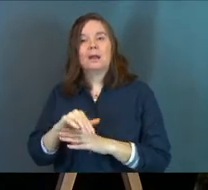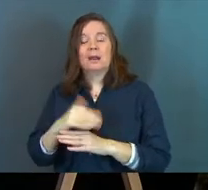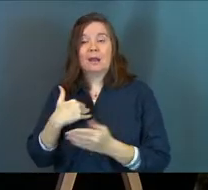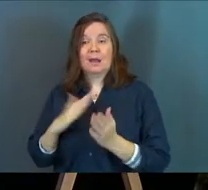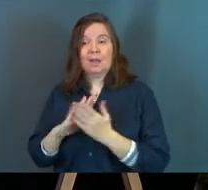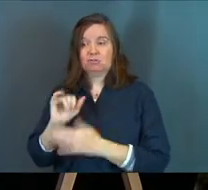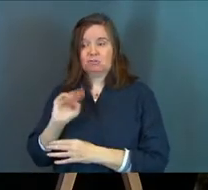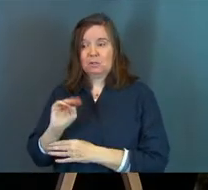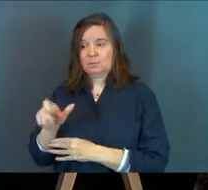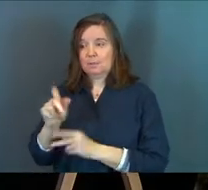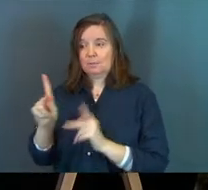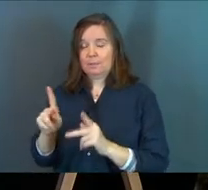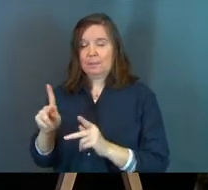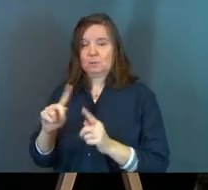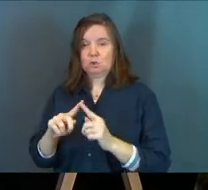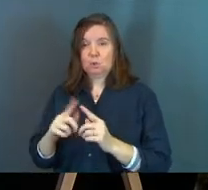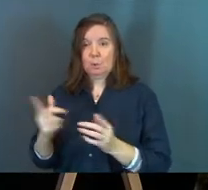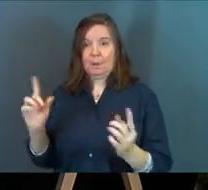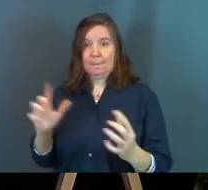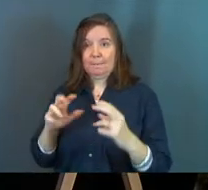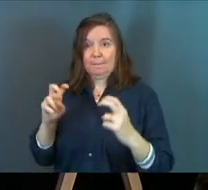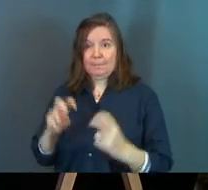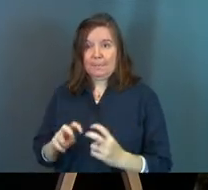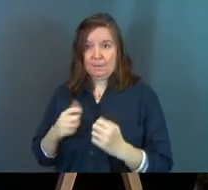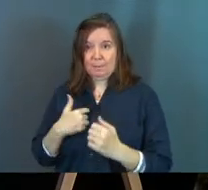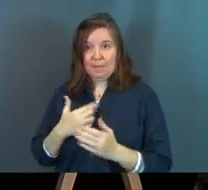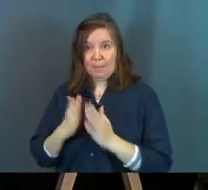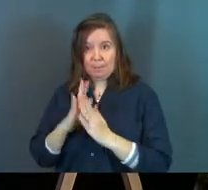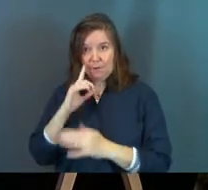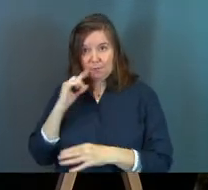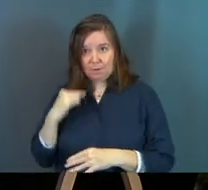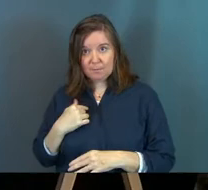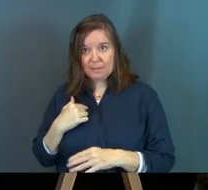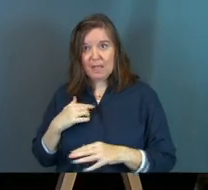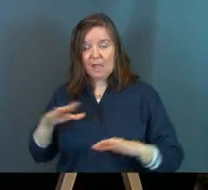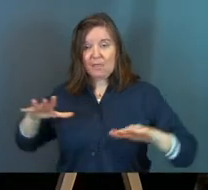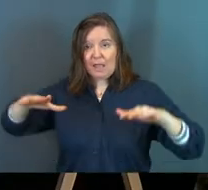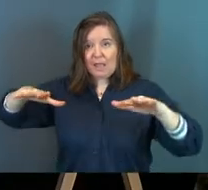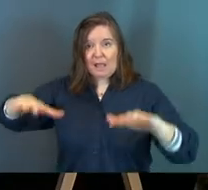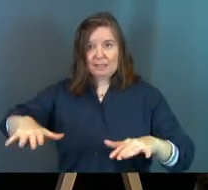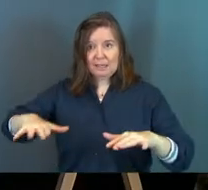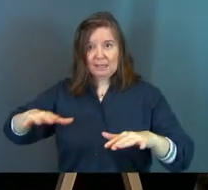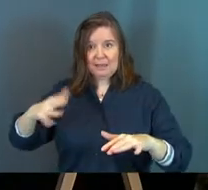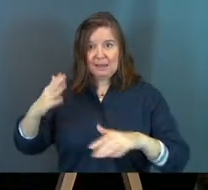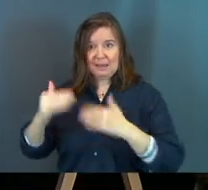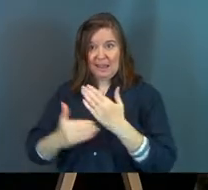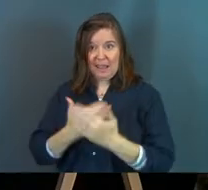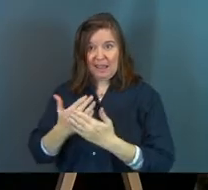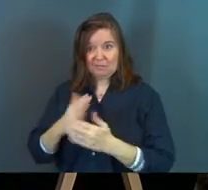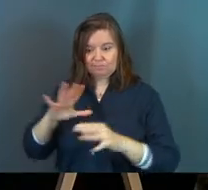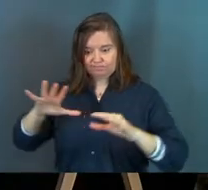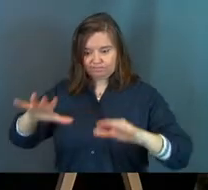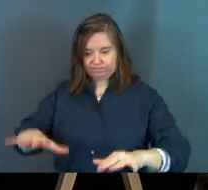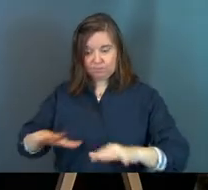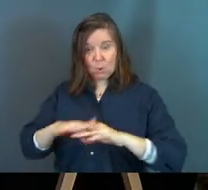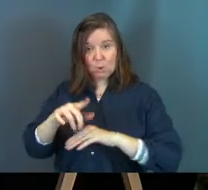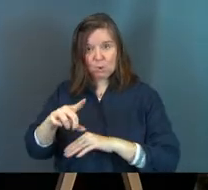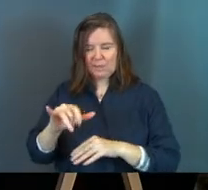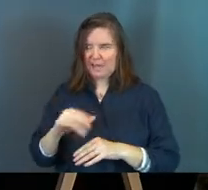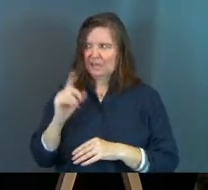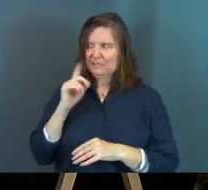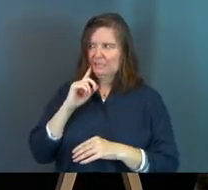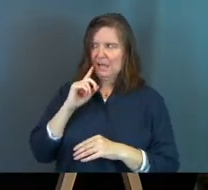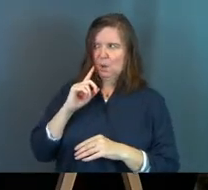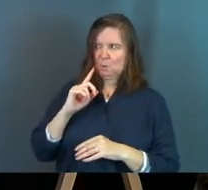I asked Jim and some other people to meet with me and pray over me. And they laid hands on me. Ever have anybody lay hands on you? You're like, that